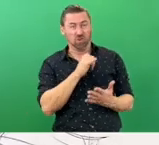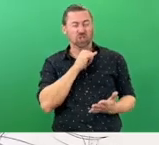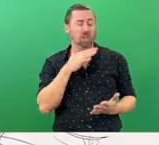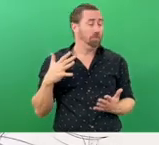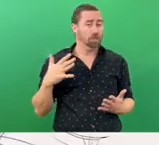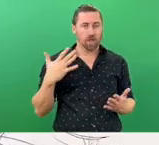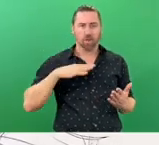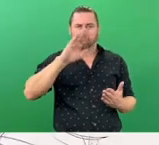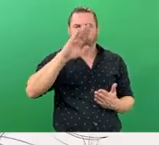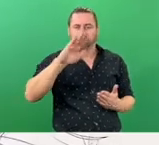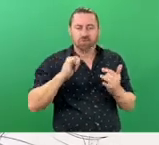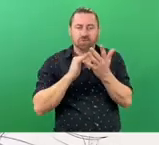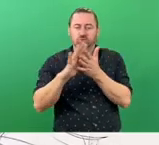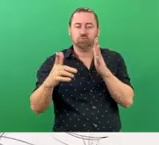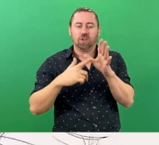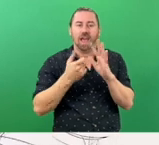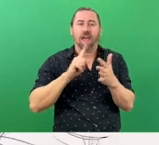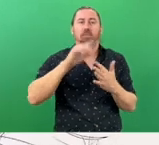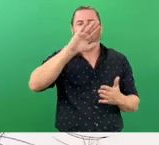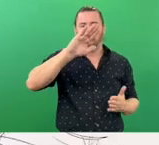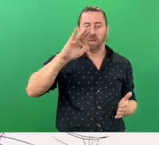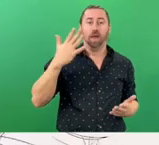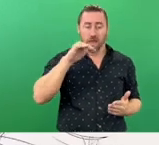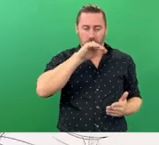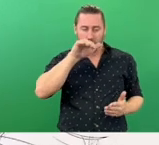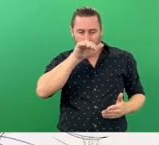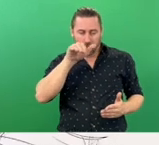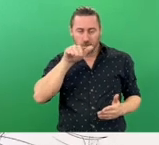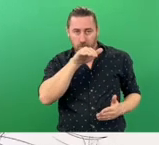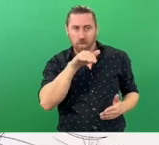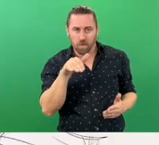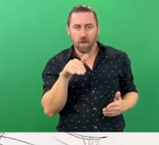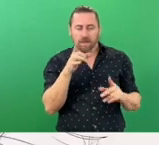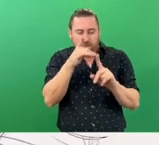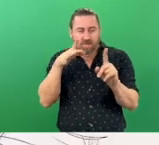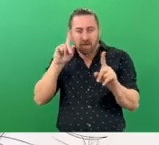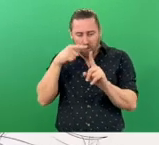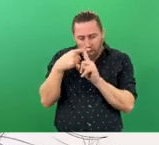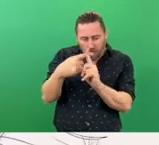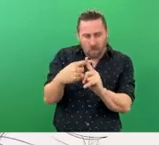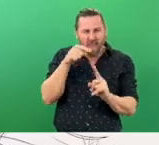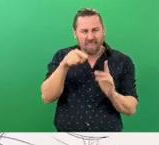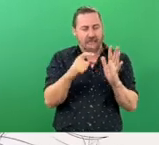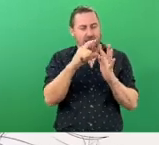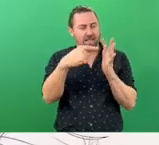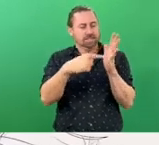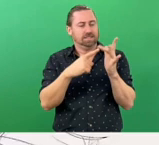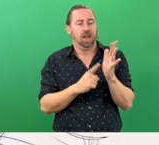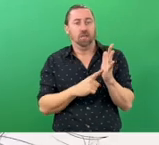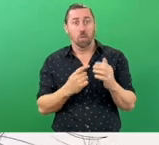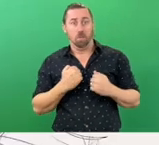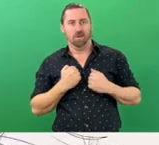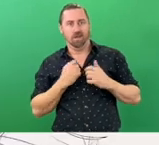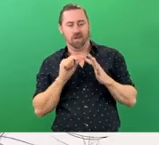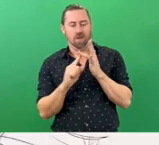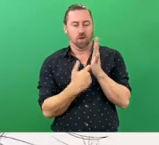sharp because you've done all that beautiful shading in. And let's bring in some sort of really particular detail to your portrait. So for me, because